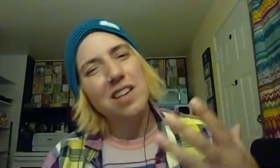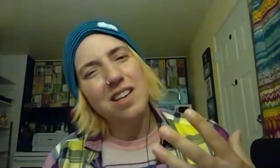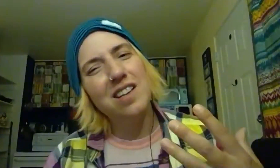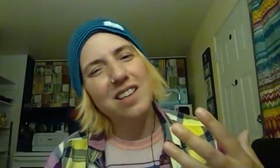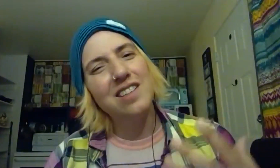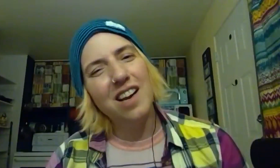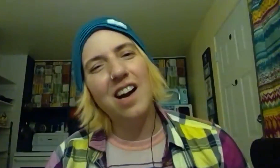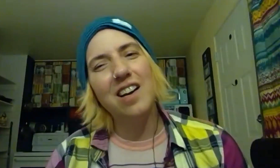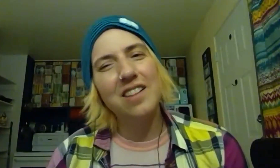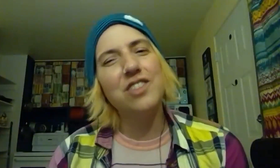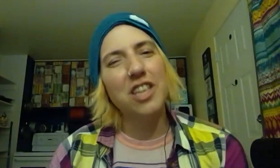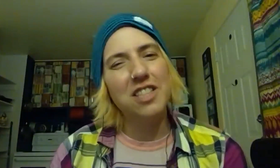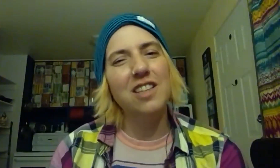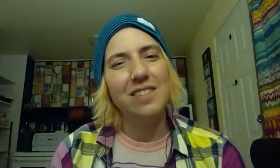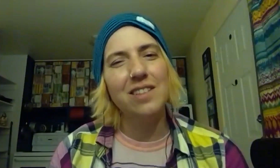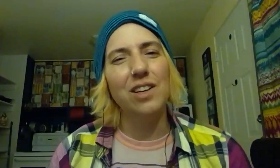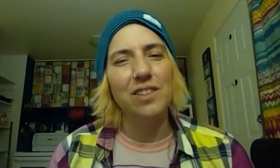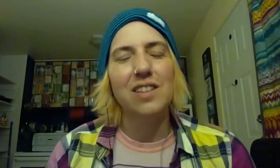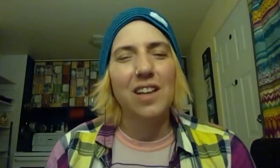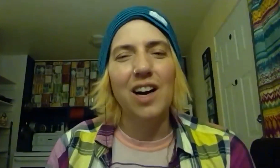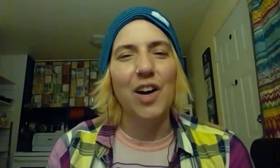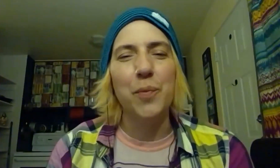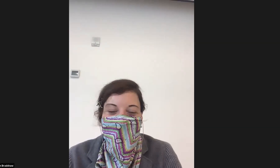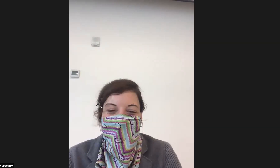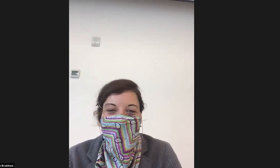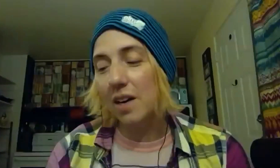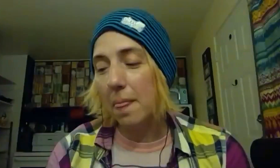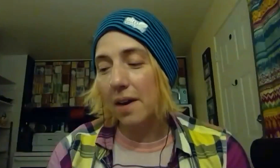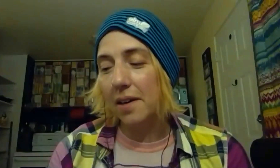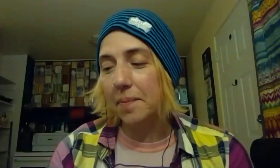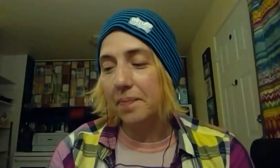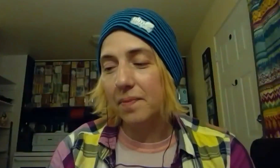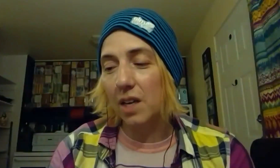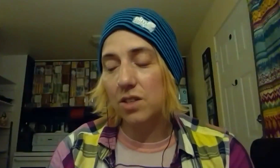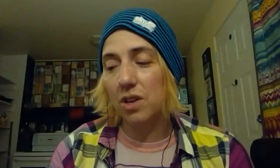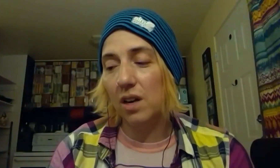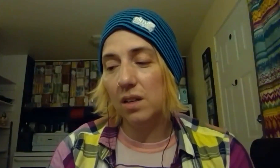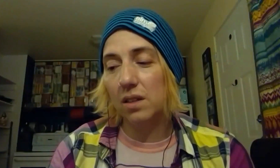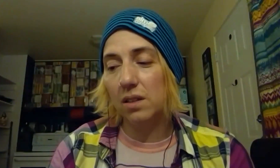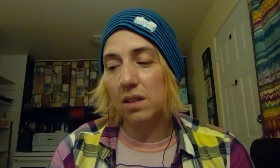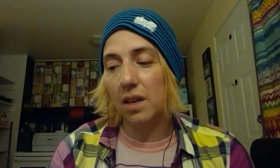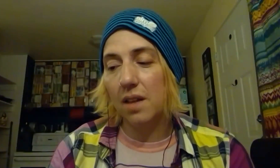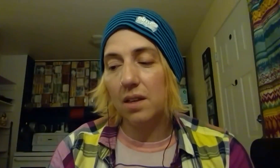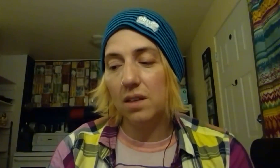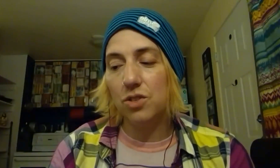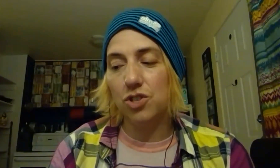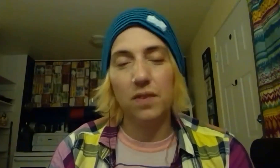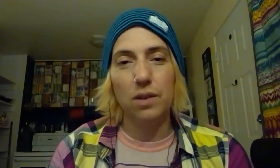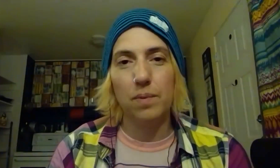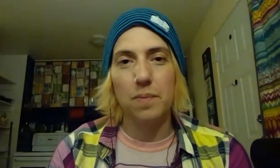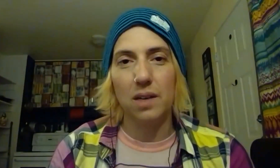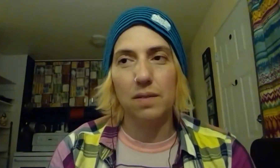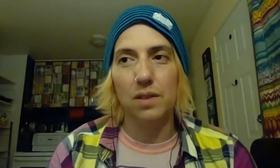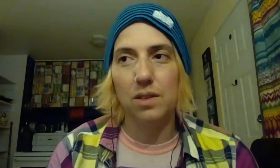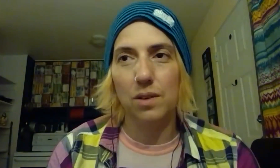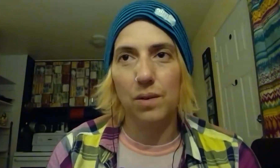Justin Timberlake. I love that. The JT, Yeah, that's cool. I just try, like, I think it's shifting